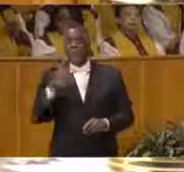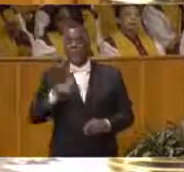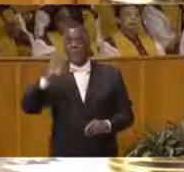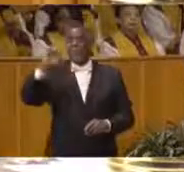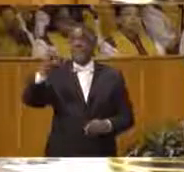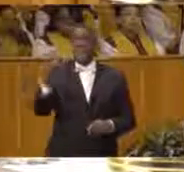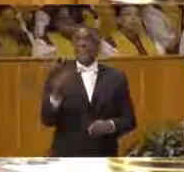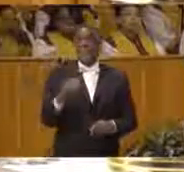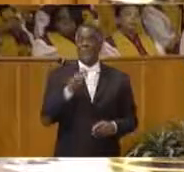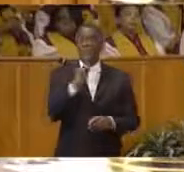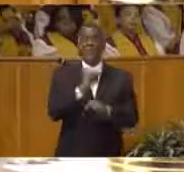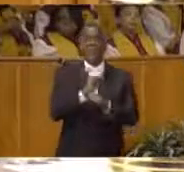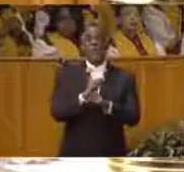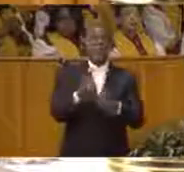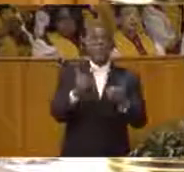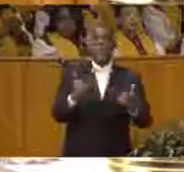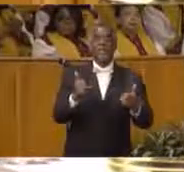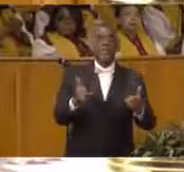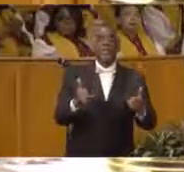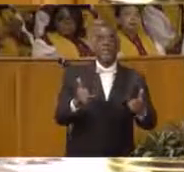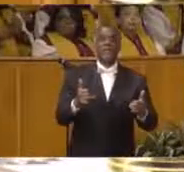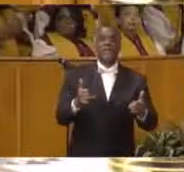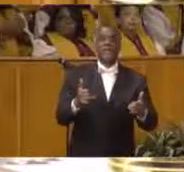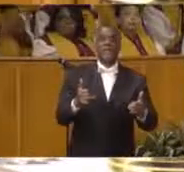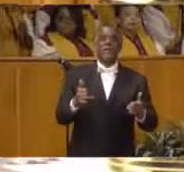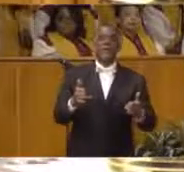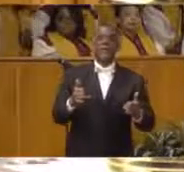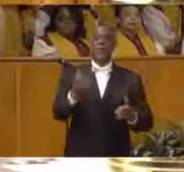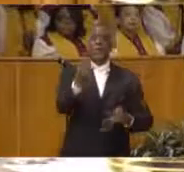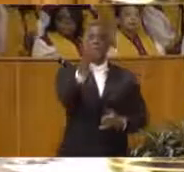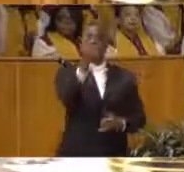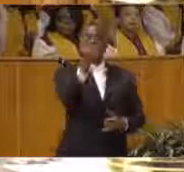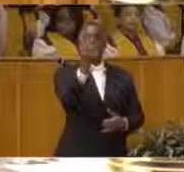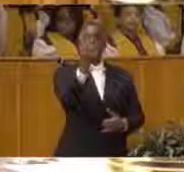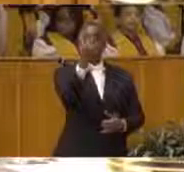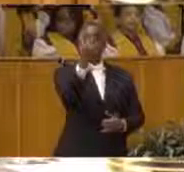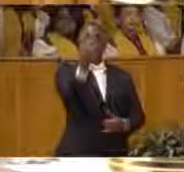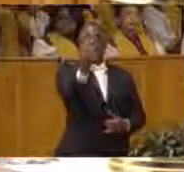Church in the balcony? Not this, the Lord.